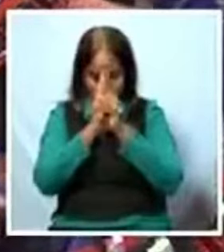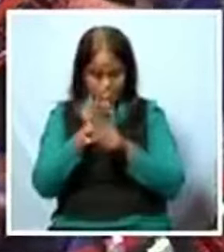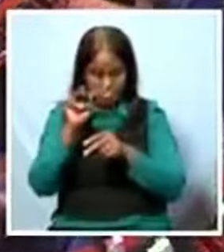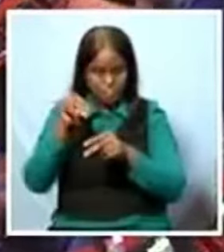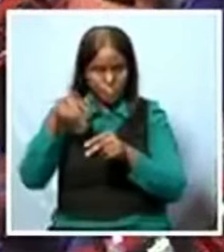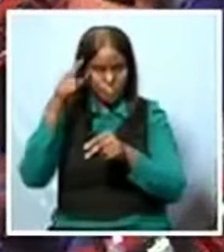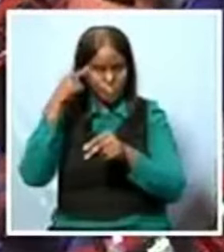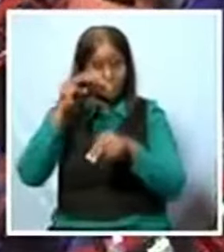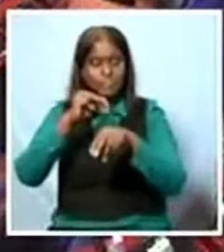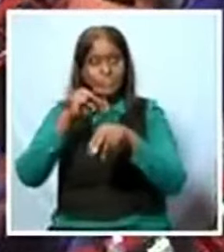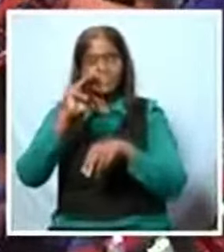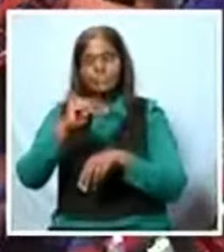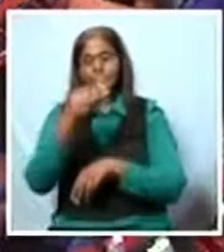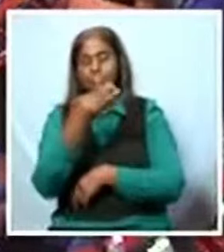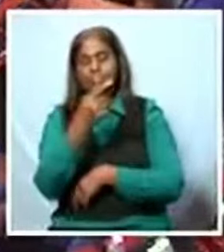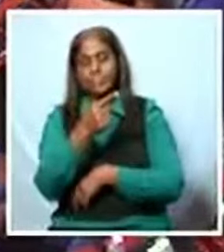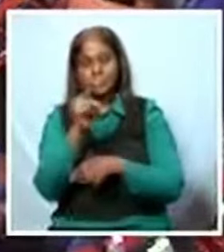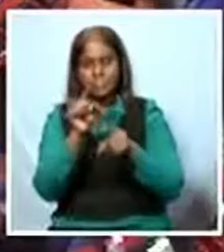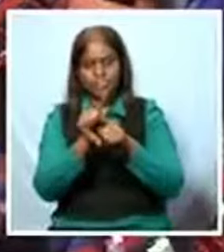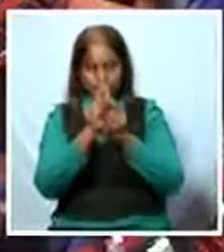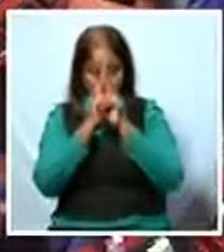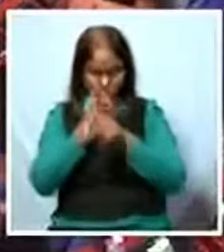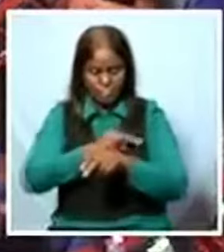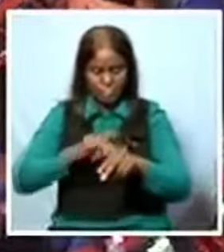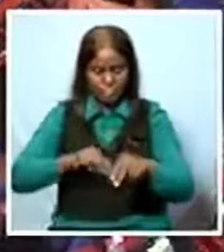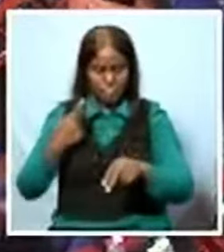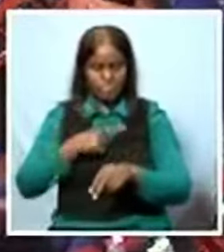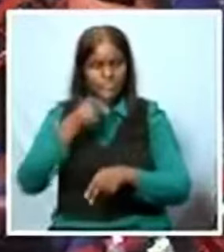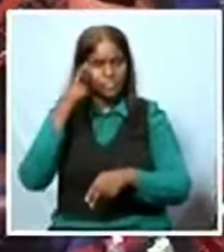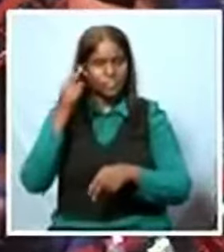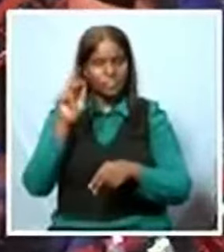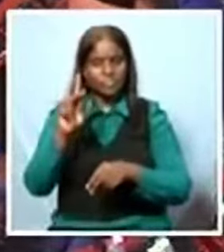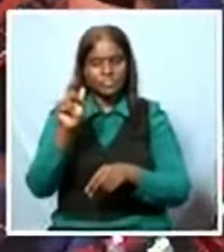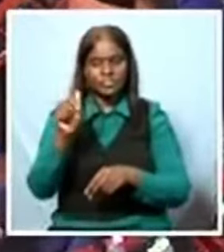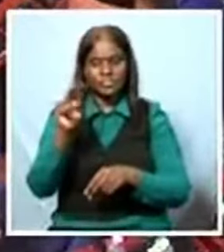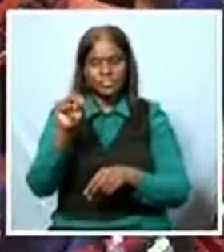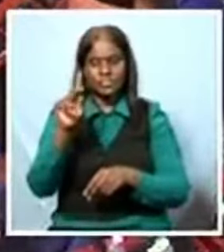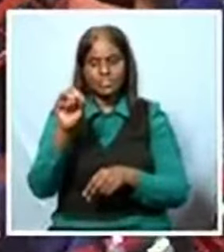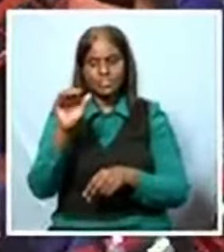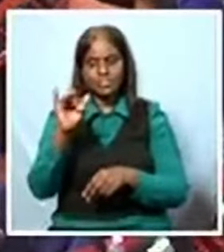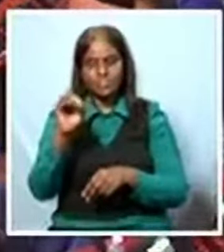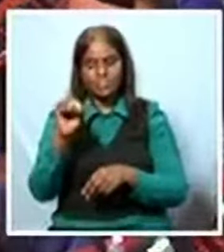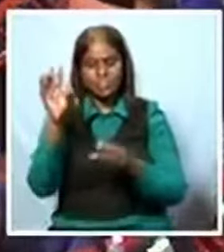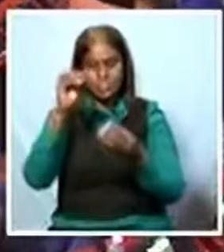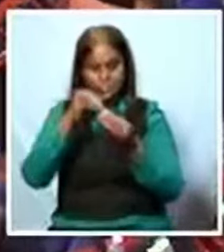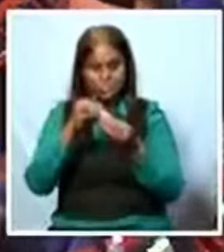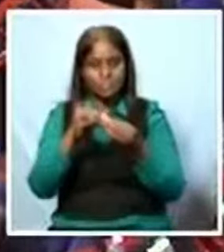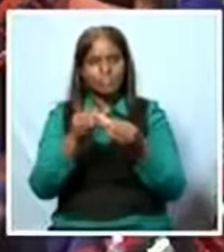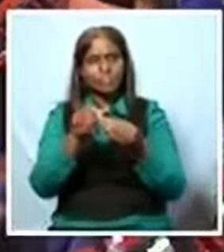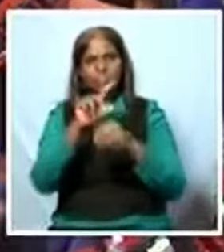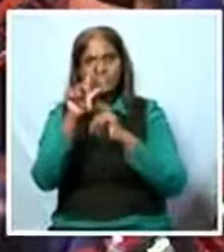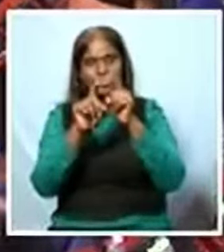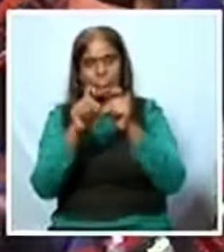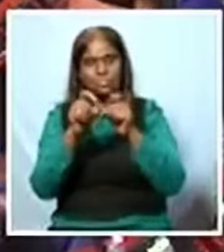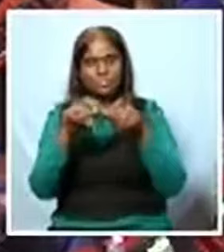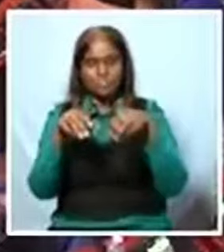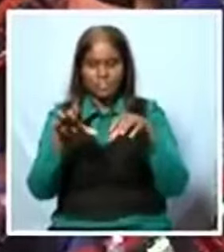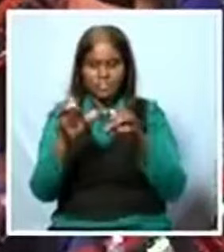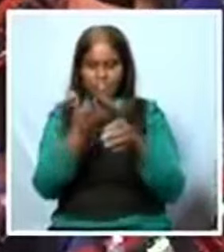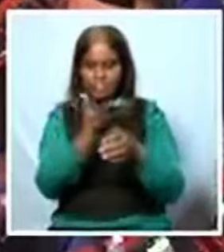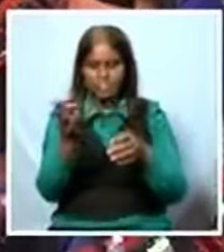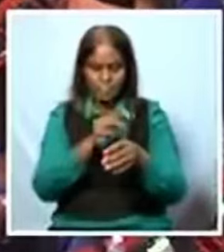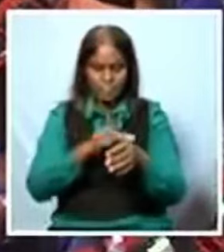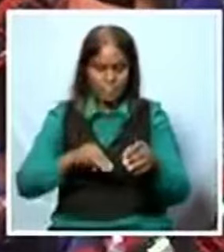member from Frida, and the honorable member for Kankoyo was about to ask a supplementary question. May the honorable